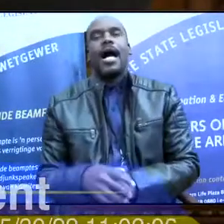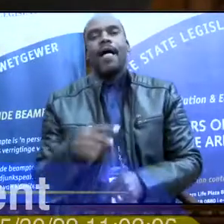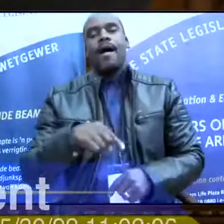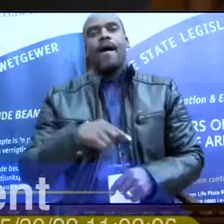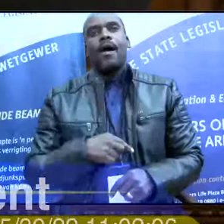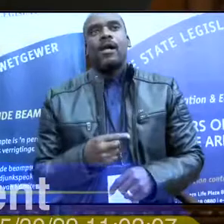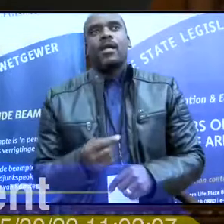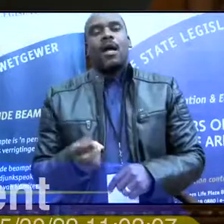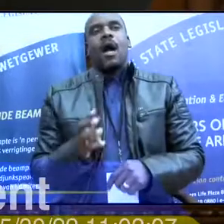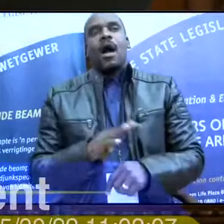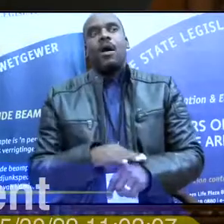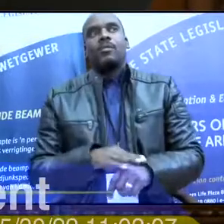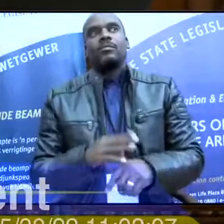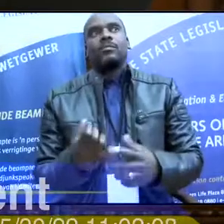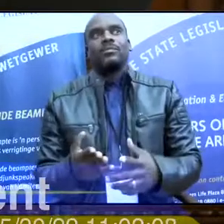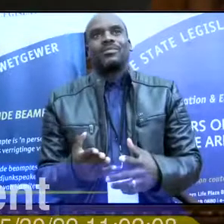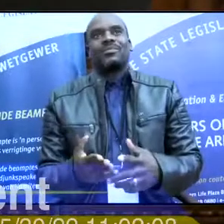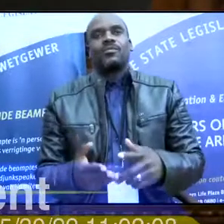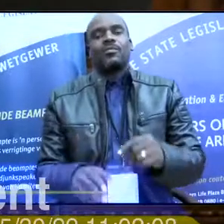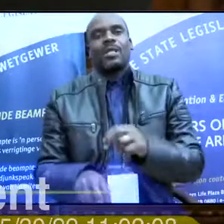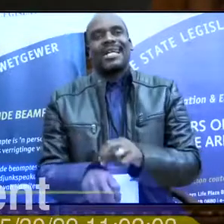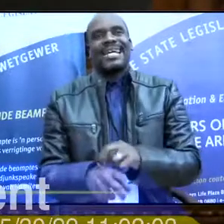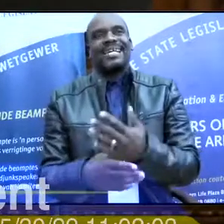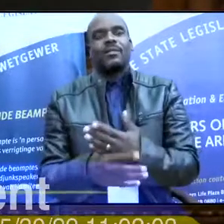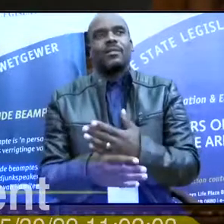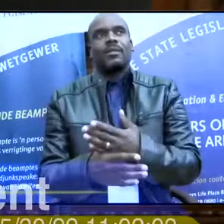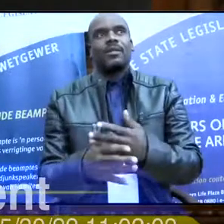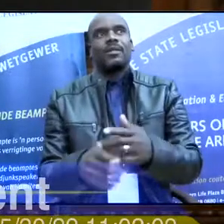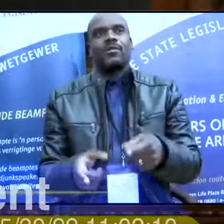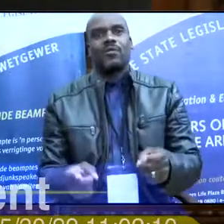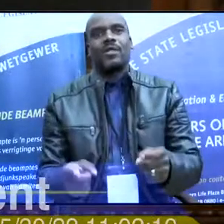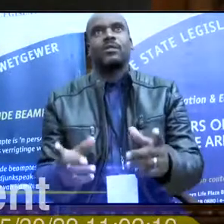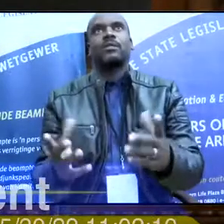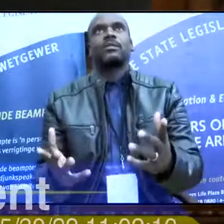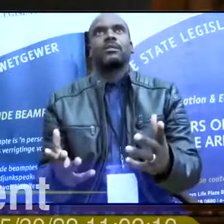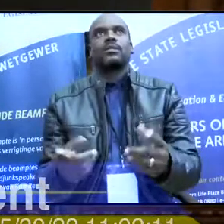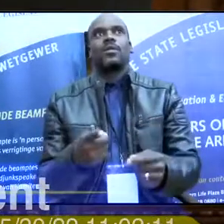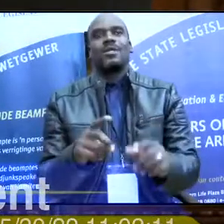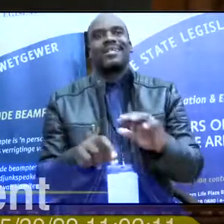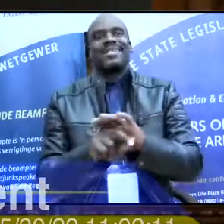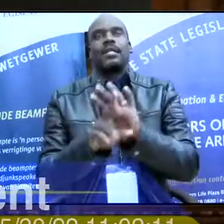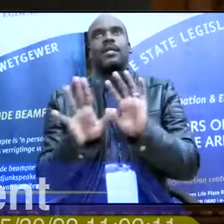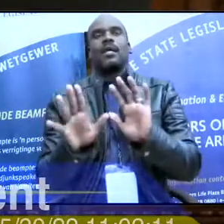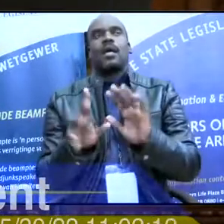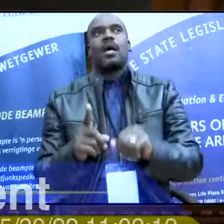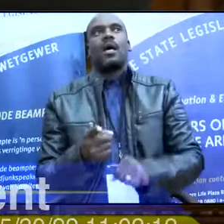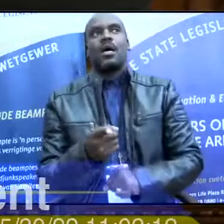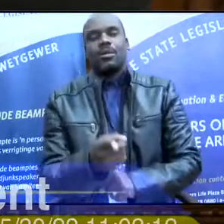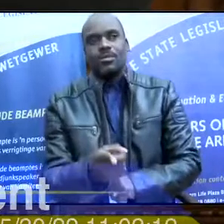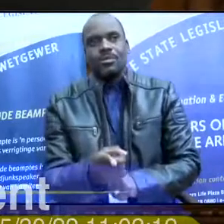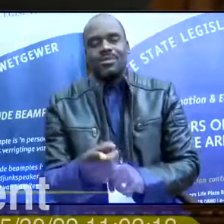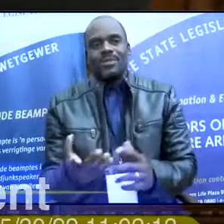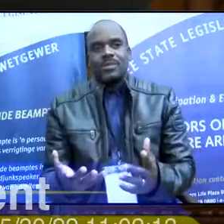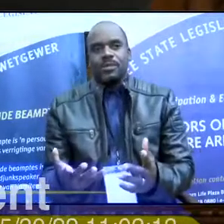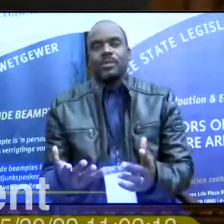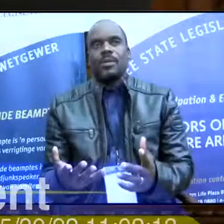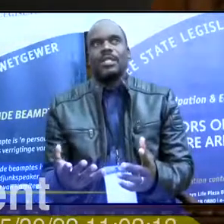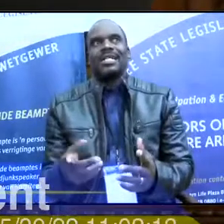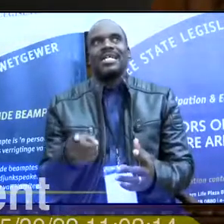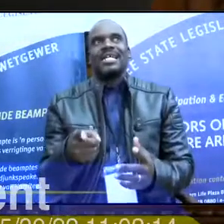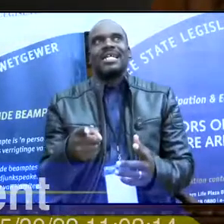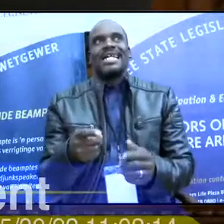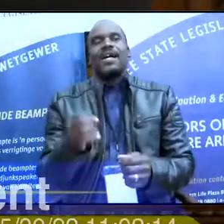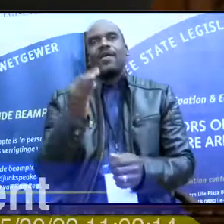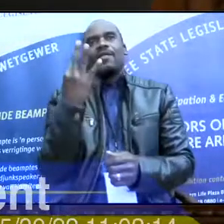service costs with interest expenditure which continue to climb and we are expected to average